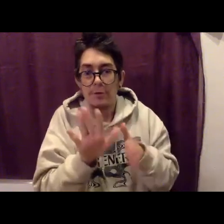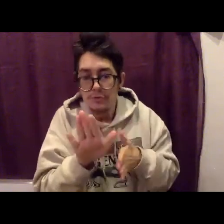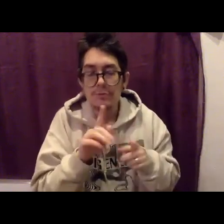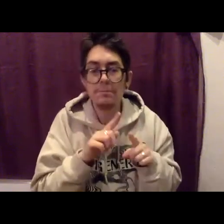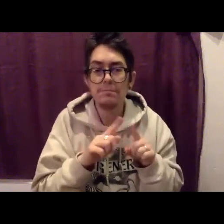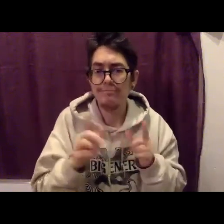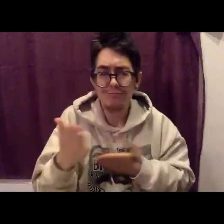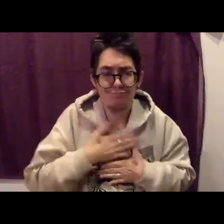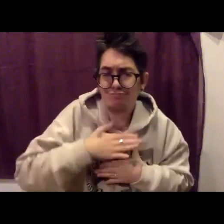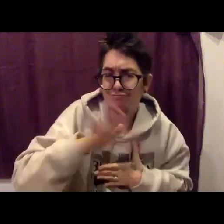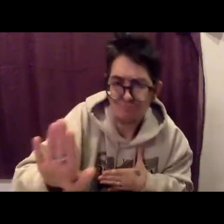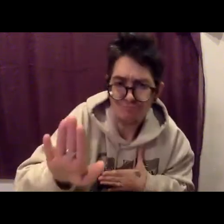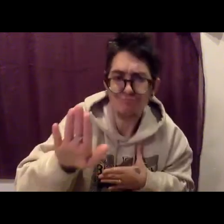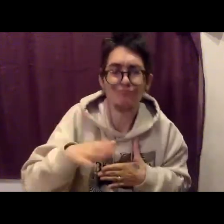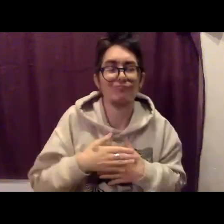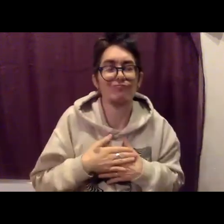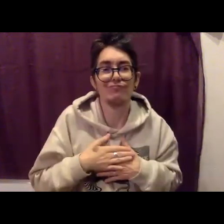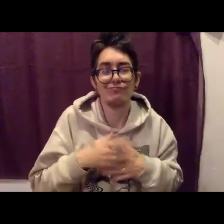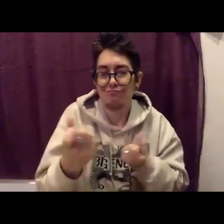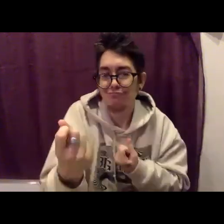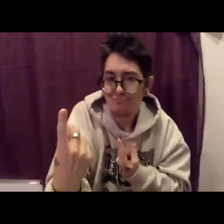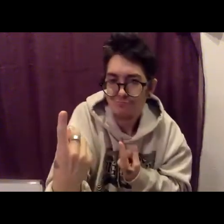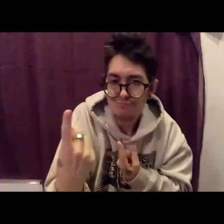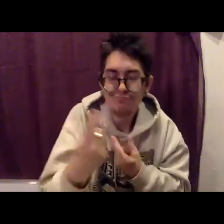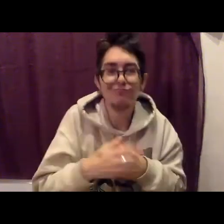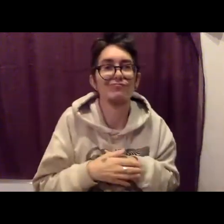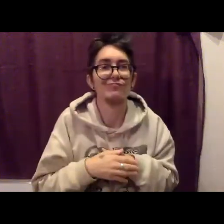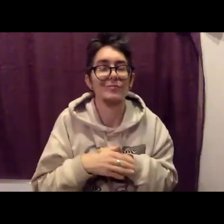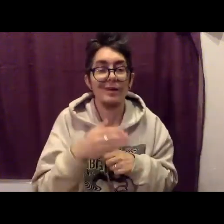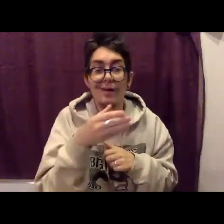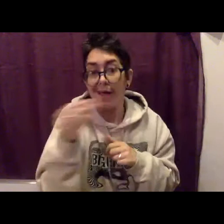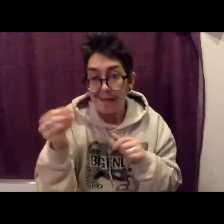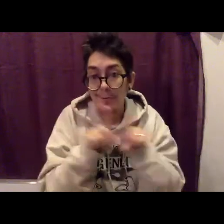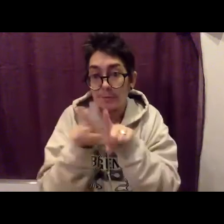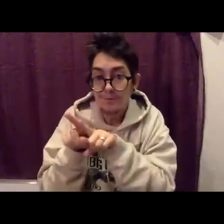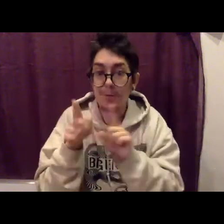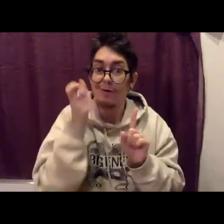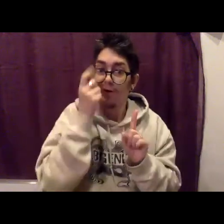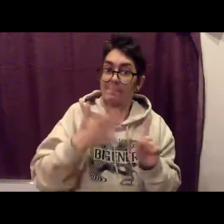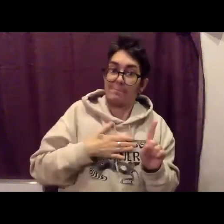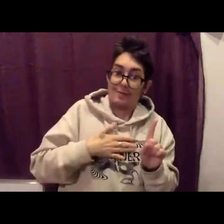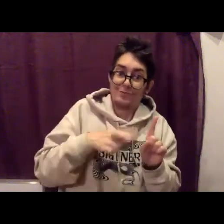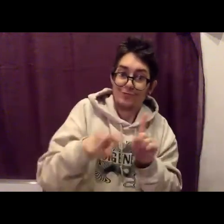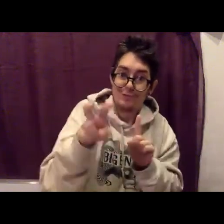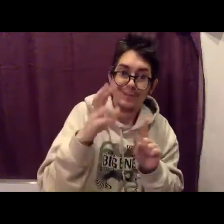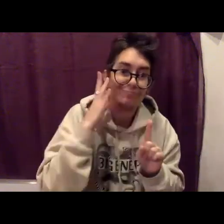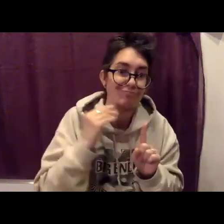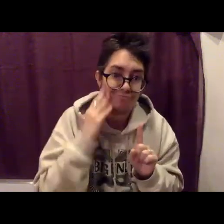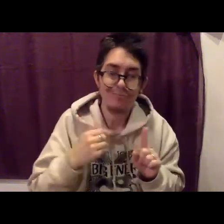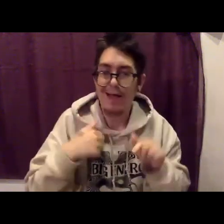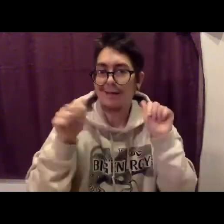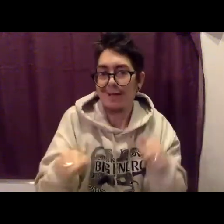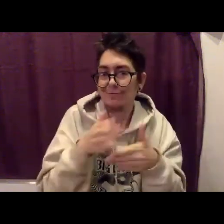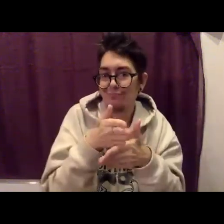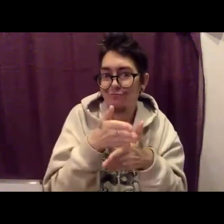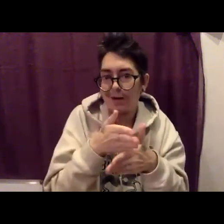people's comfort with that word or that language. And I absolutely agree with your comment, and I understand where you're coming from, and I love that. And also, I